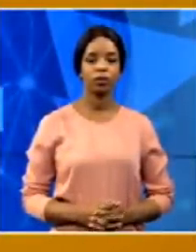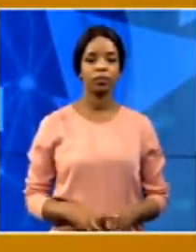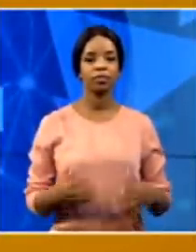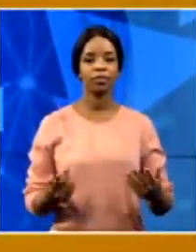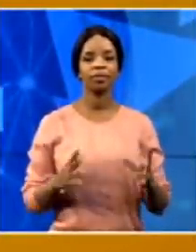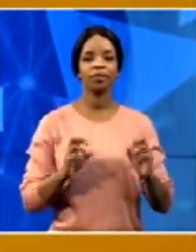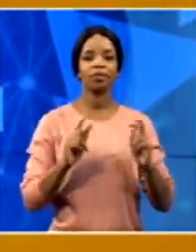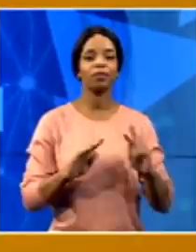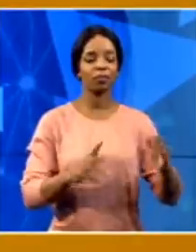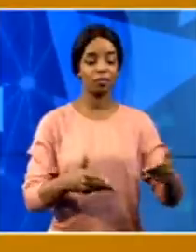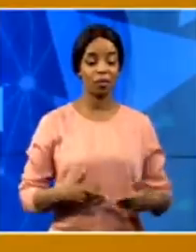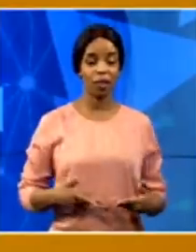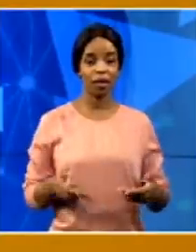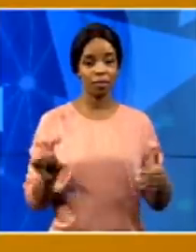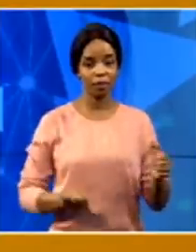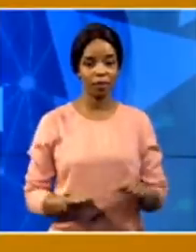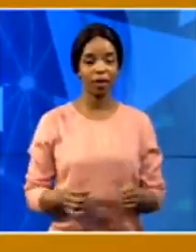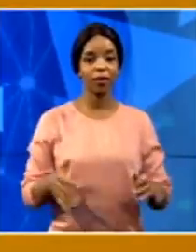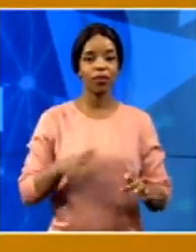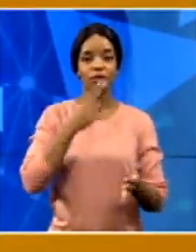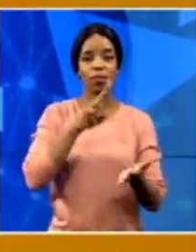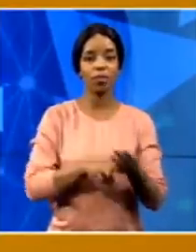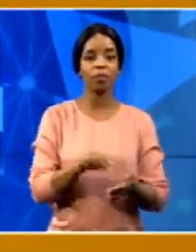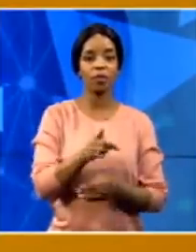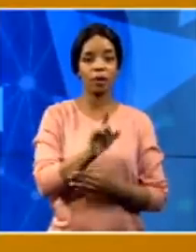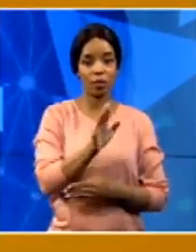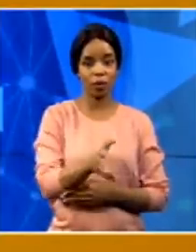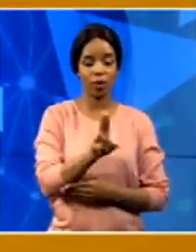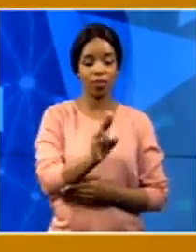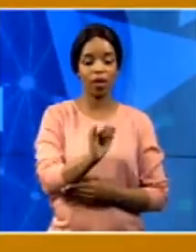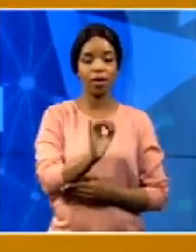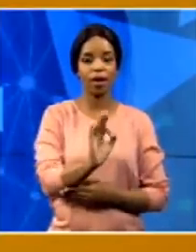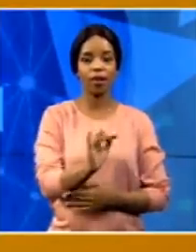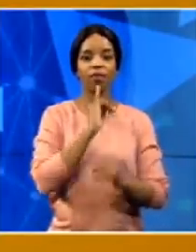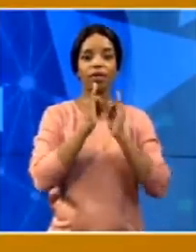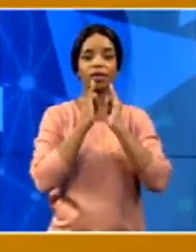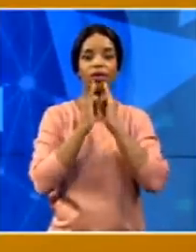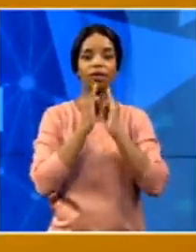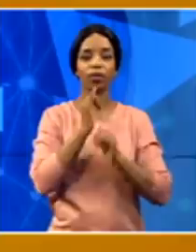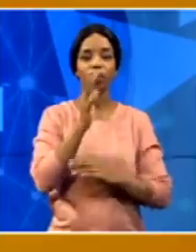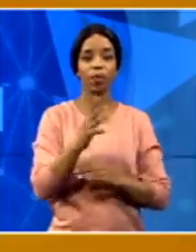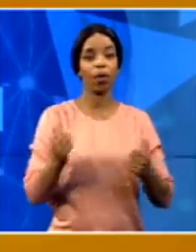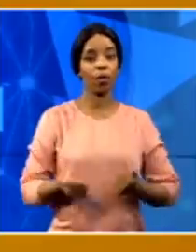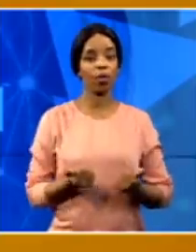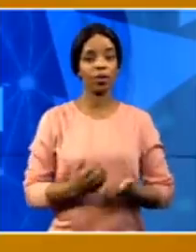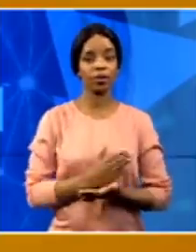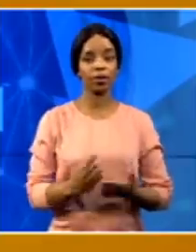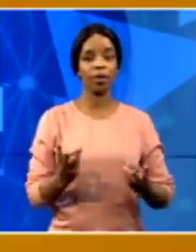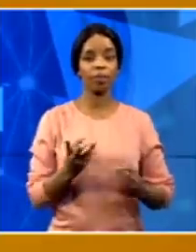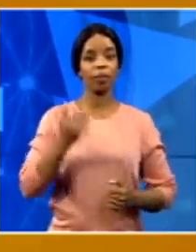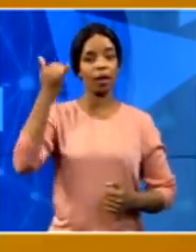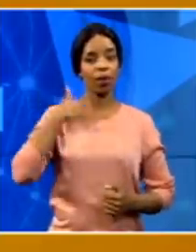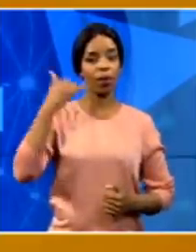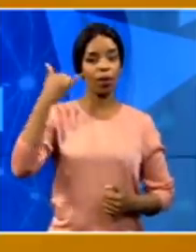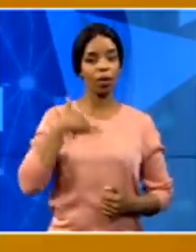All right, welcome back, everybody. So as we promised, we're going to get into that UIF interview. Already phone calls are coming through, so just be patient with us as